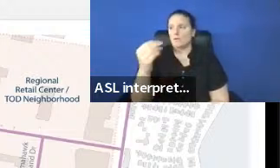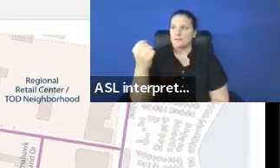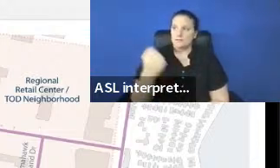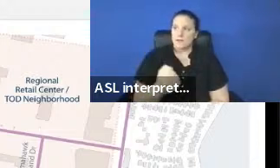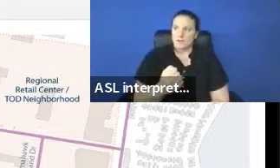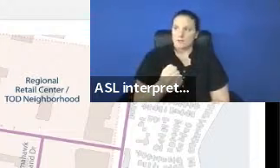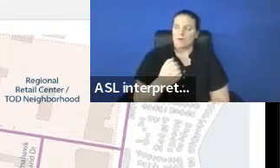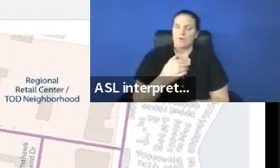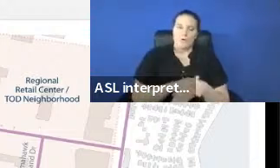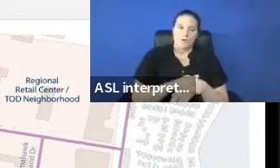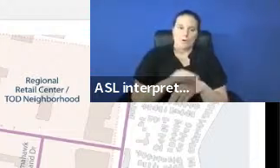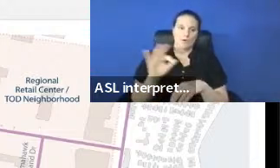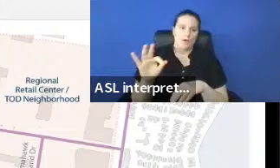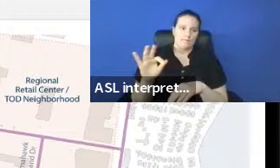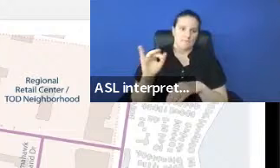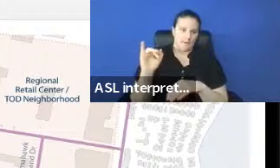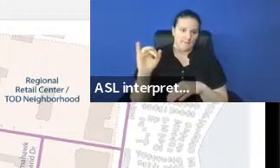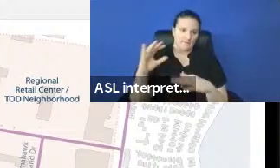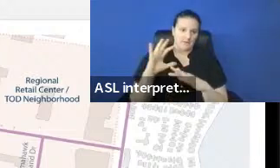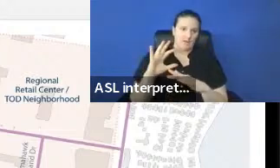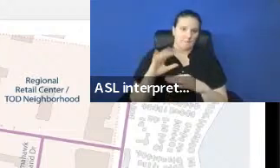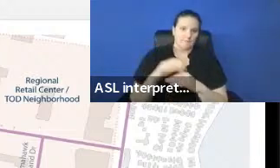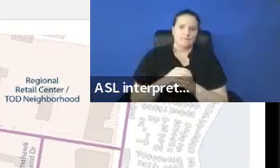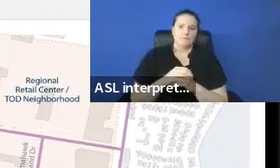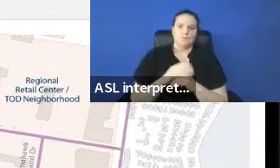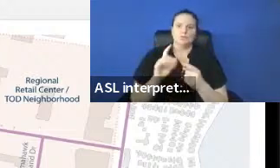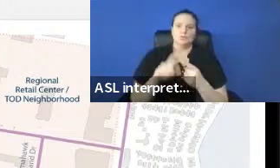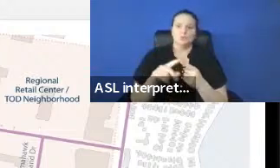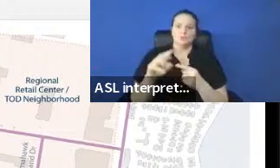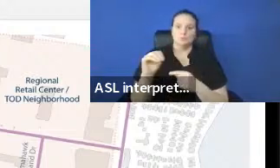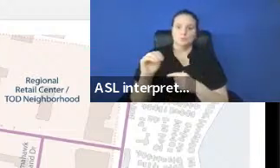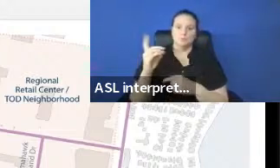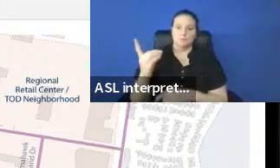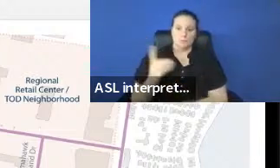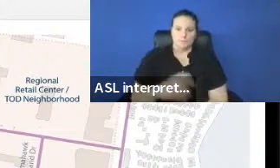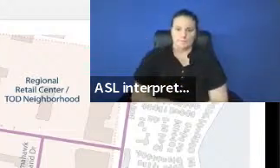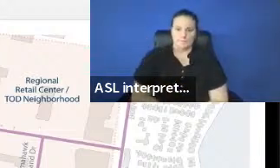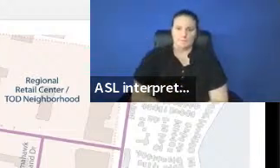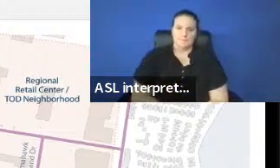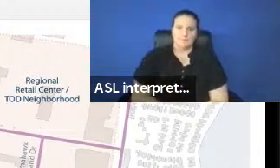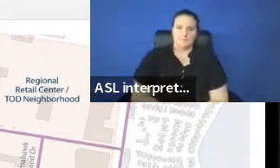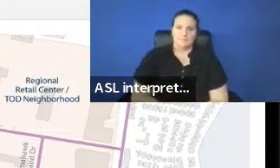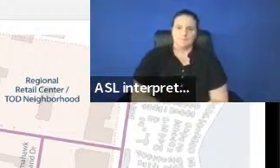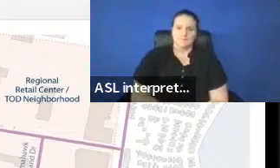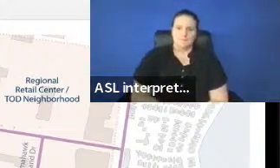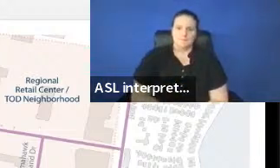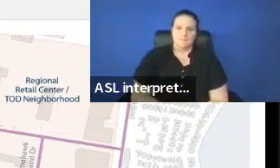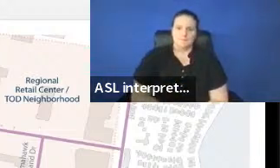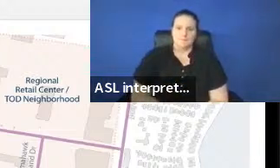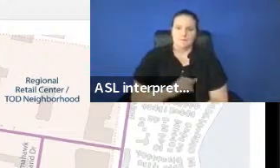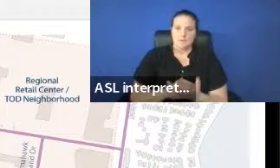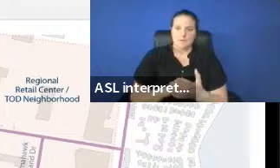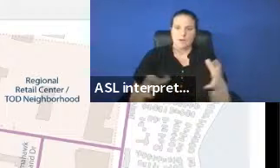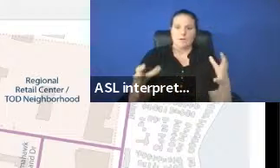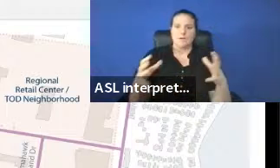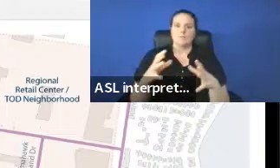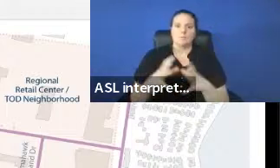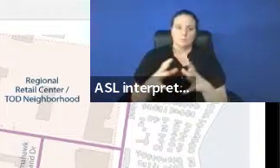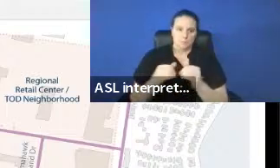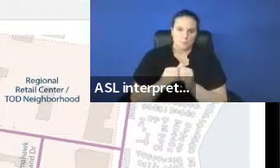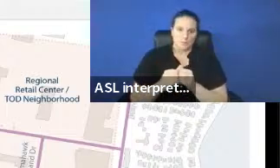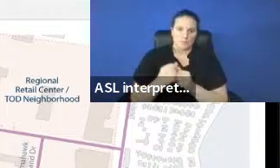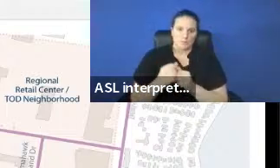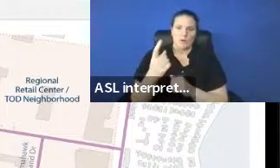getting on and off I-5 to Marine Drive would come together at one